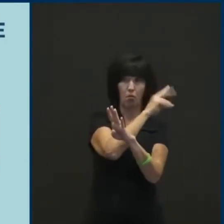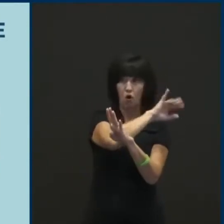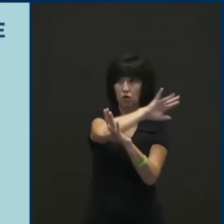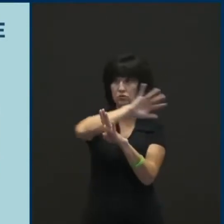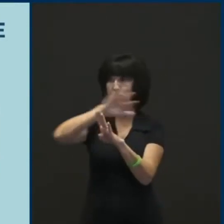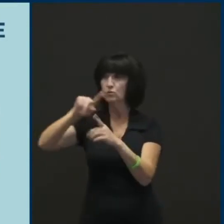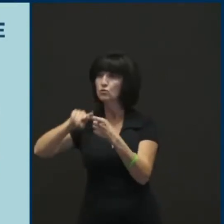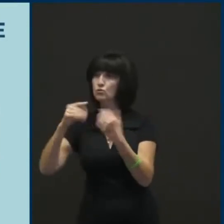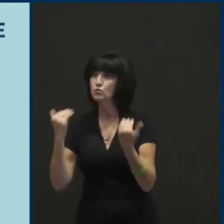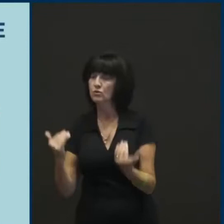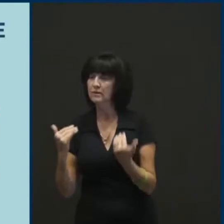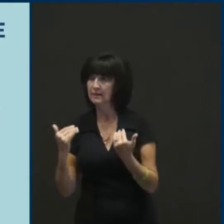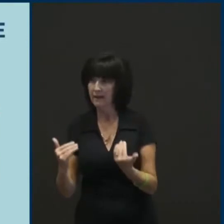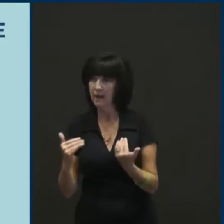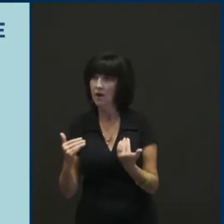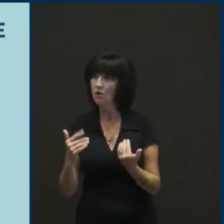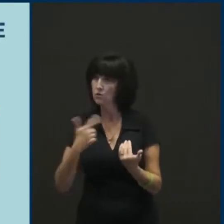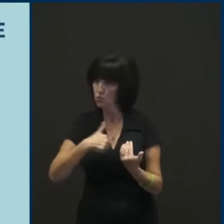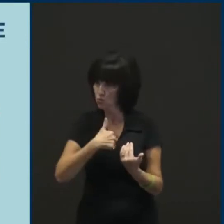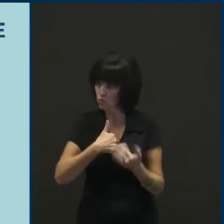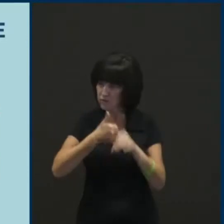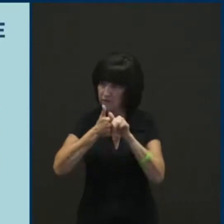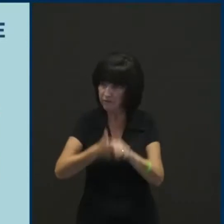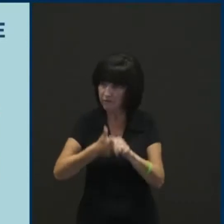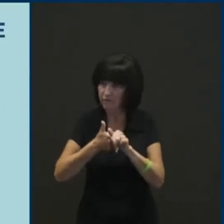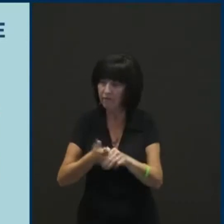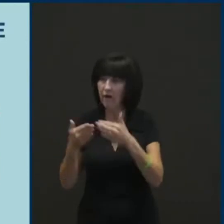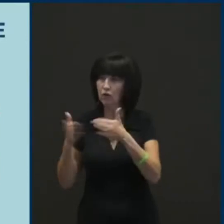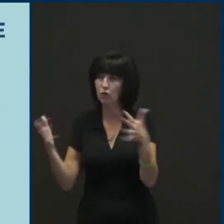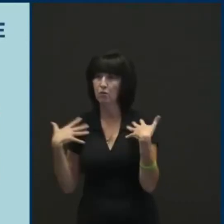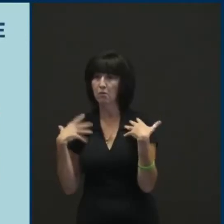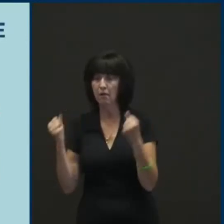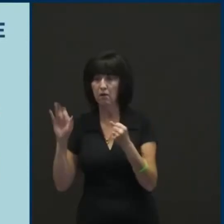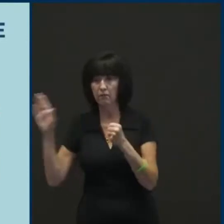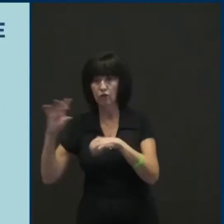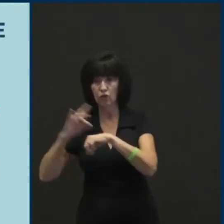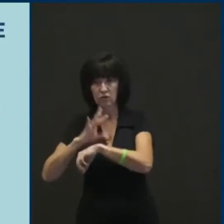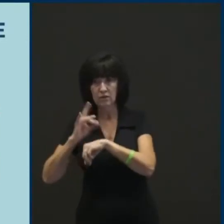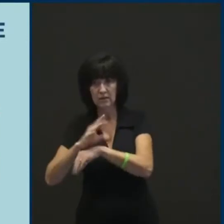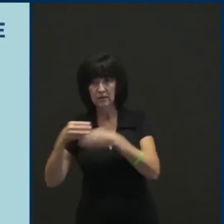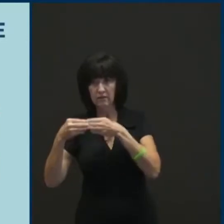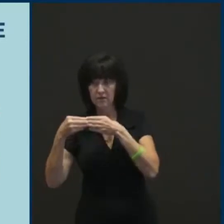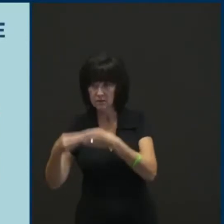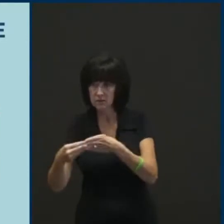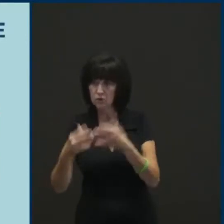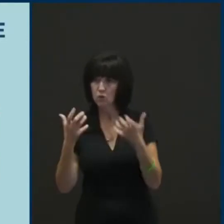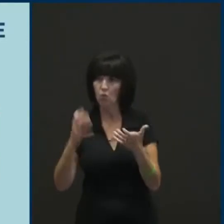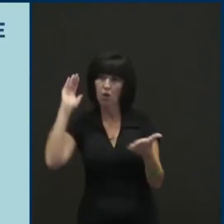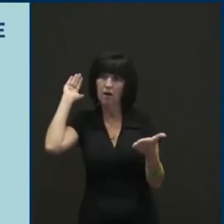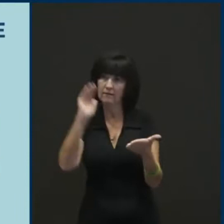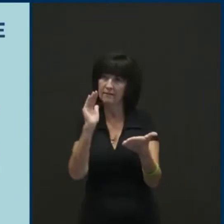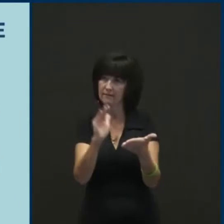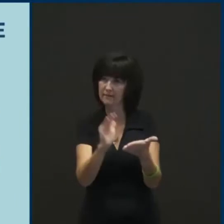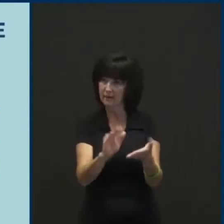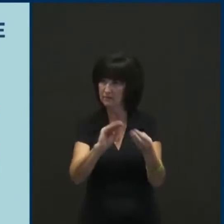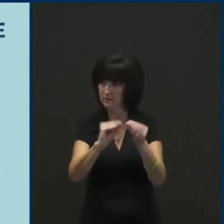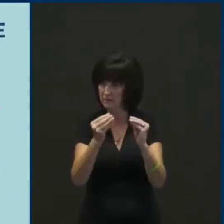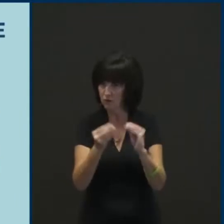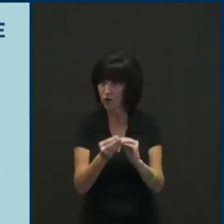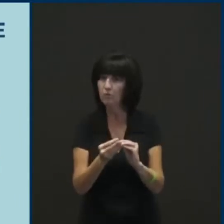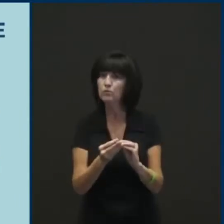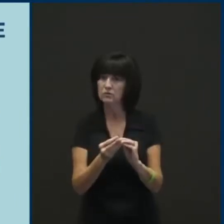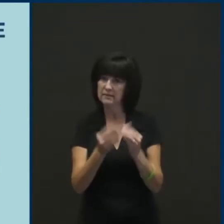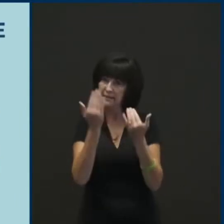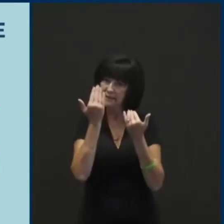followed the public health guidance all the way through, flattened the curve, limited the spread of